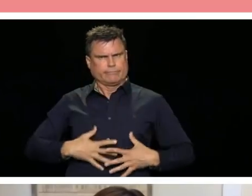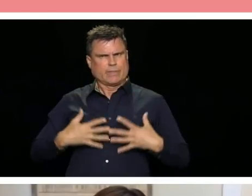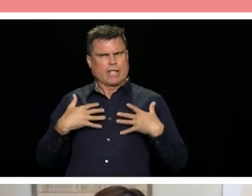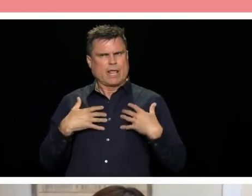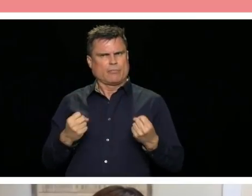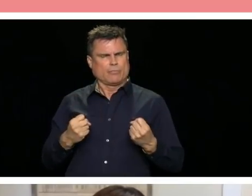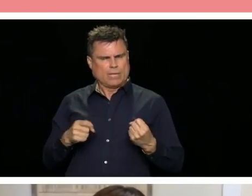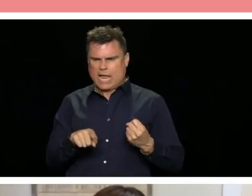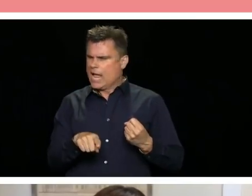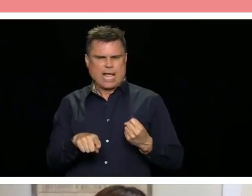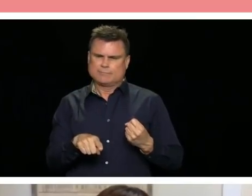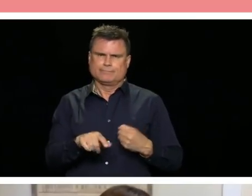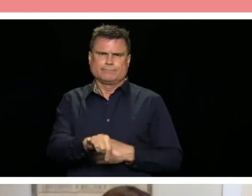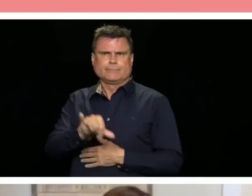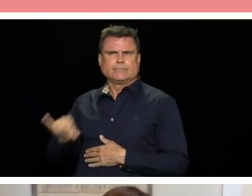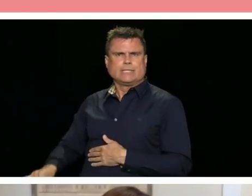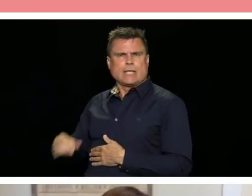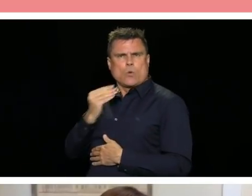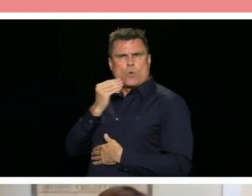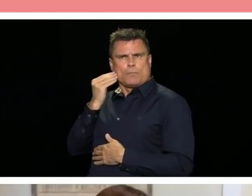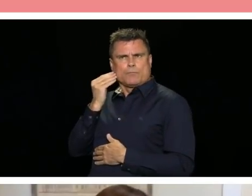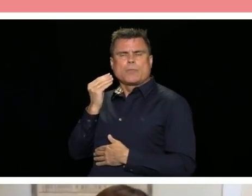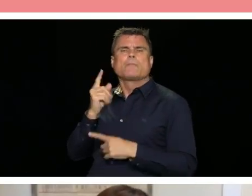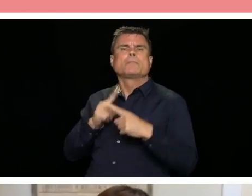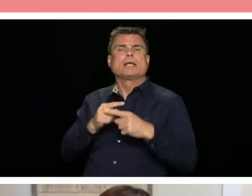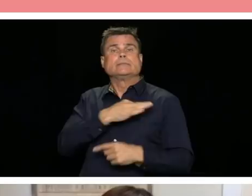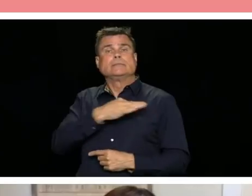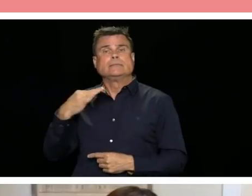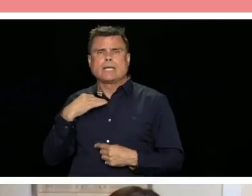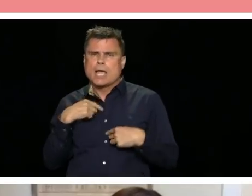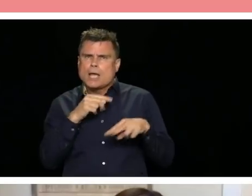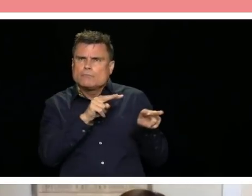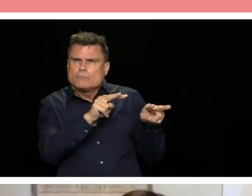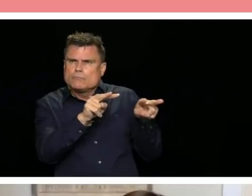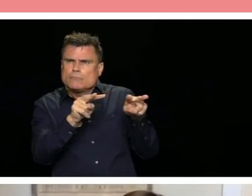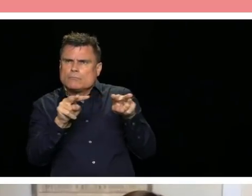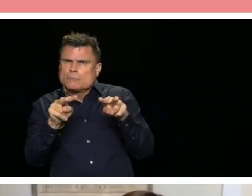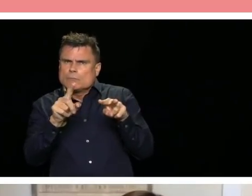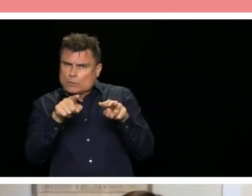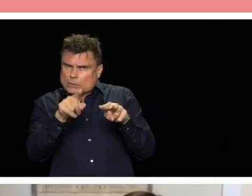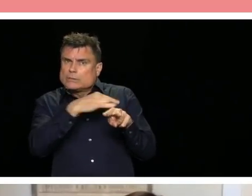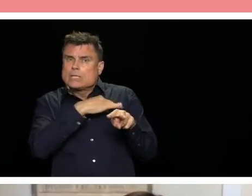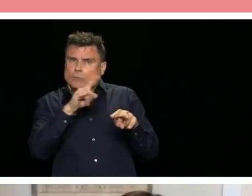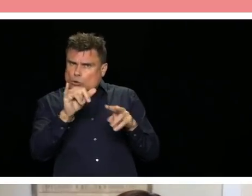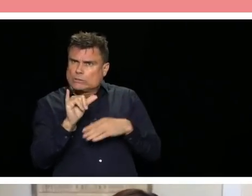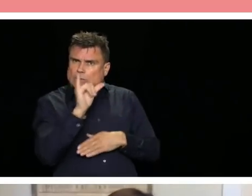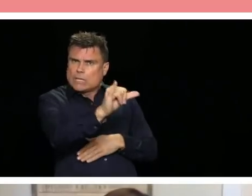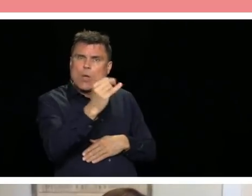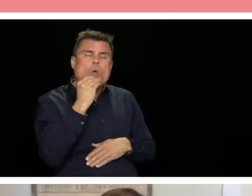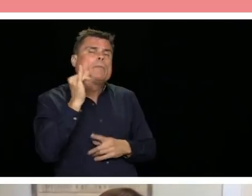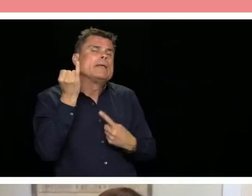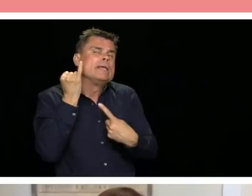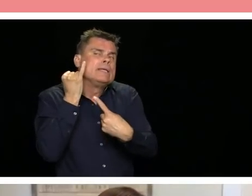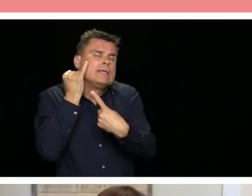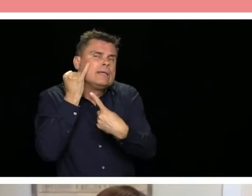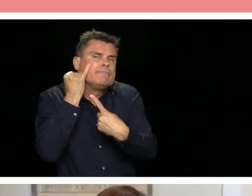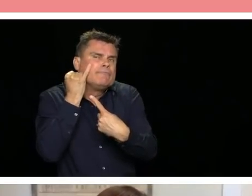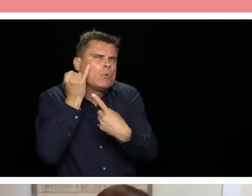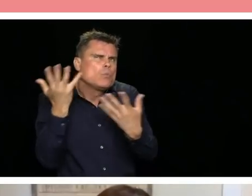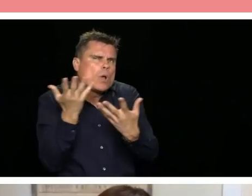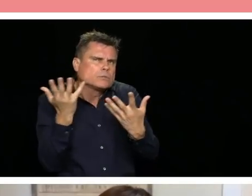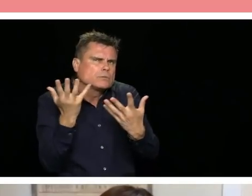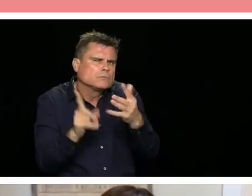question. And I think that's a question that we have been grappling with is what's a simple way or a straightforward